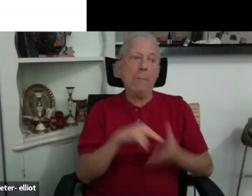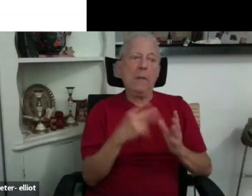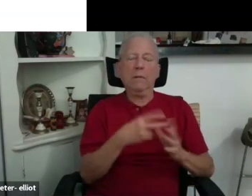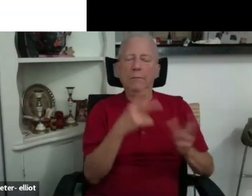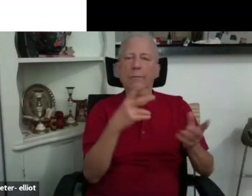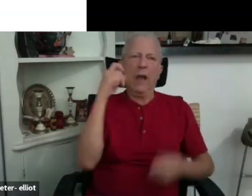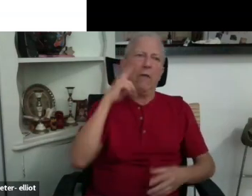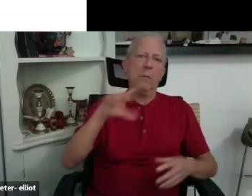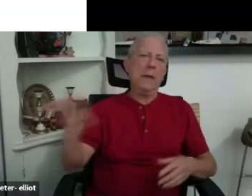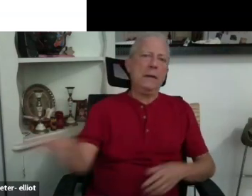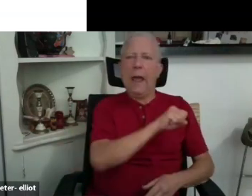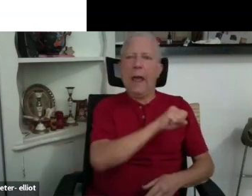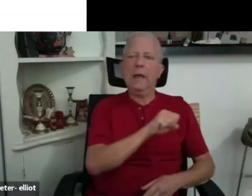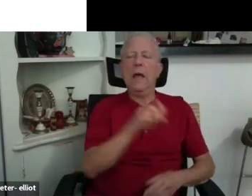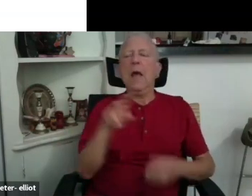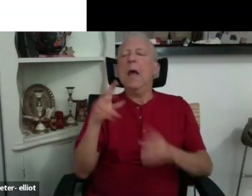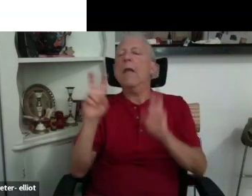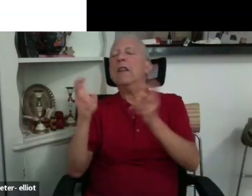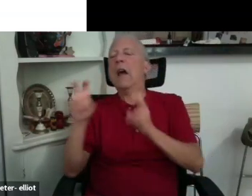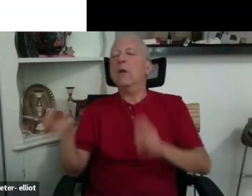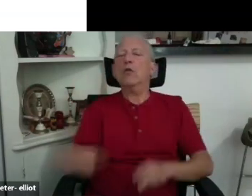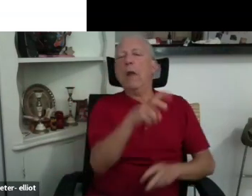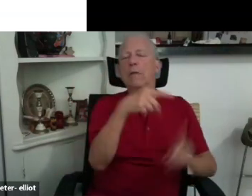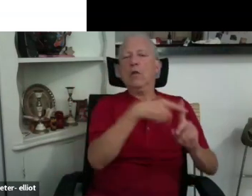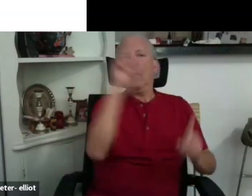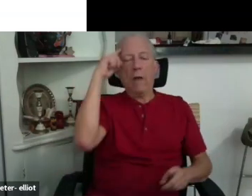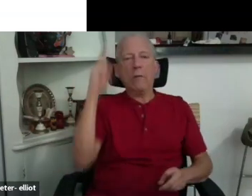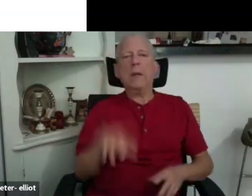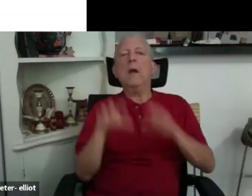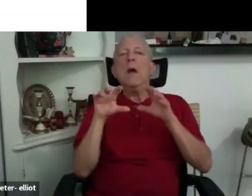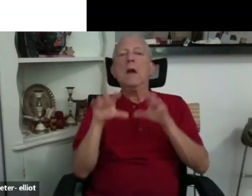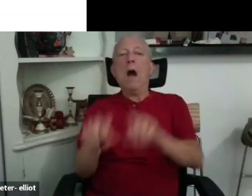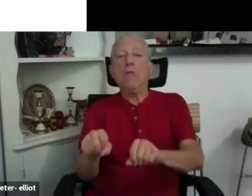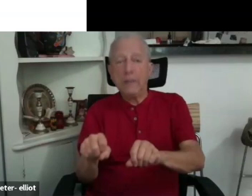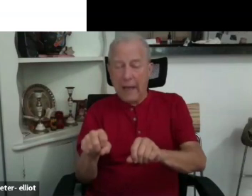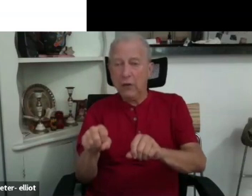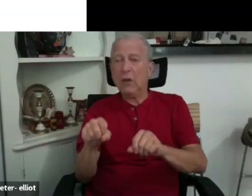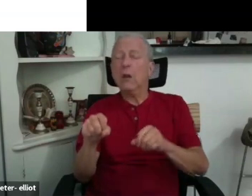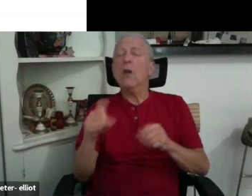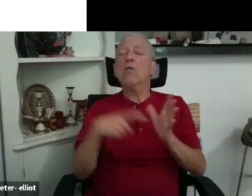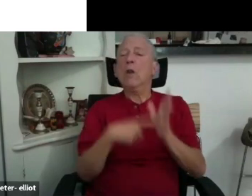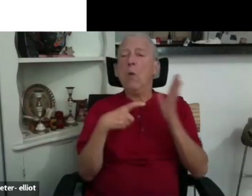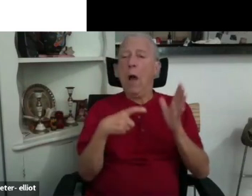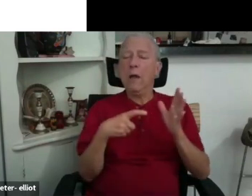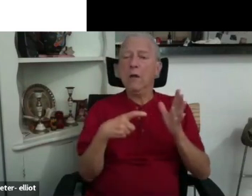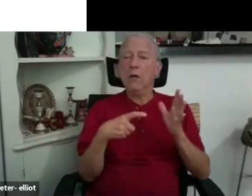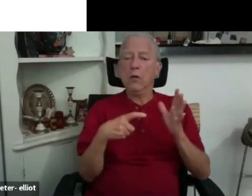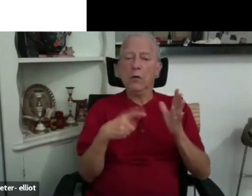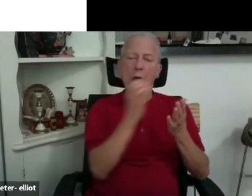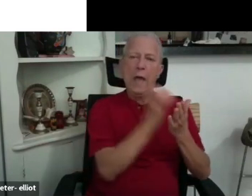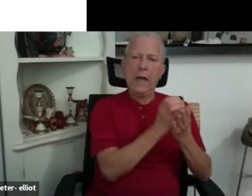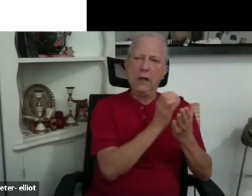transferring of title to the government. Confiscation requires a